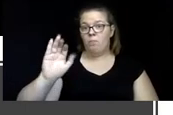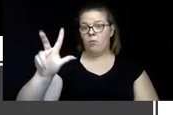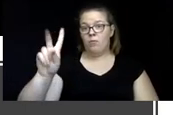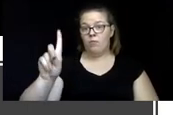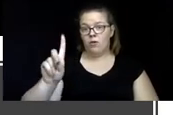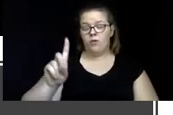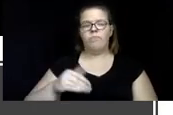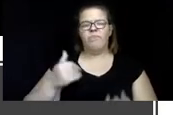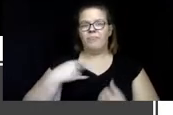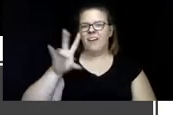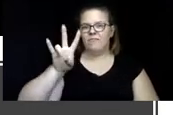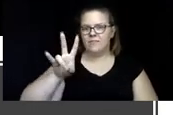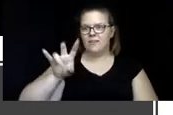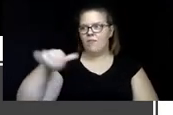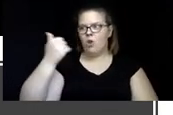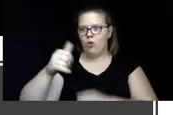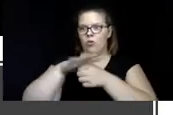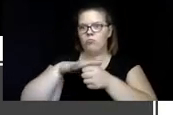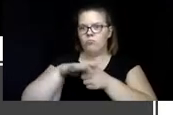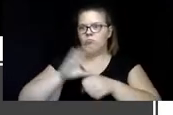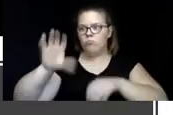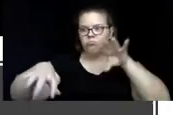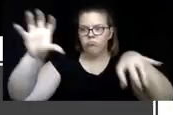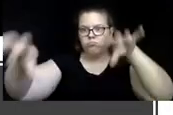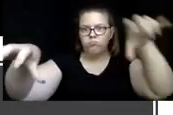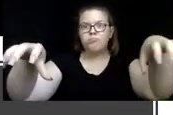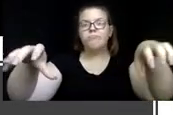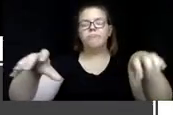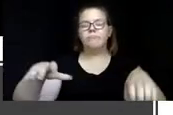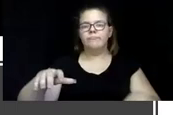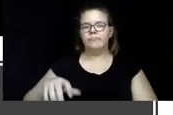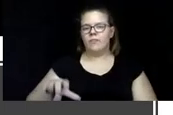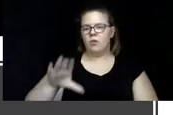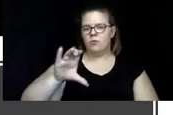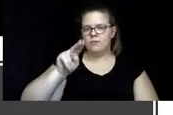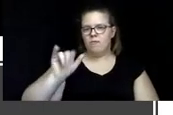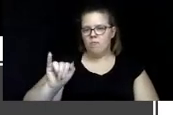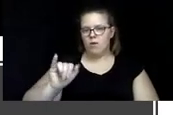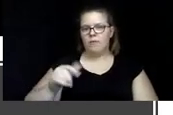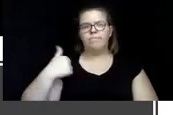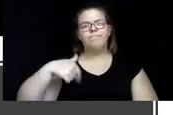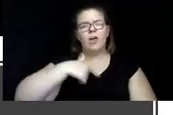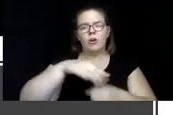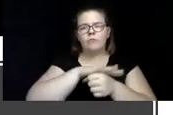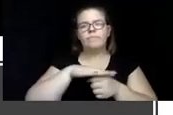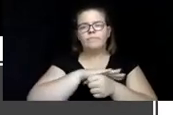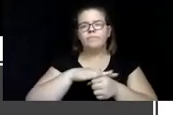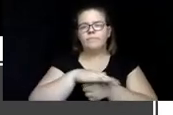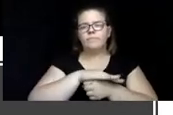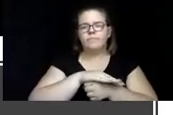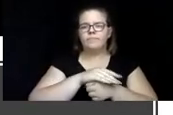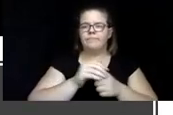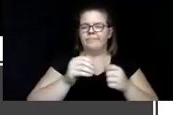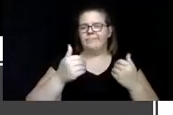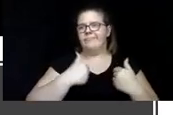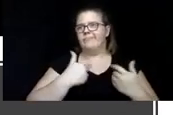7 satellite offices across our region. Our region of the Syracuse VA spans